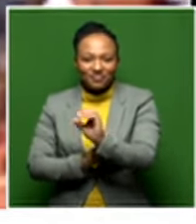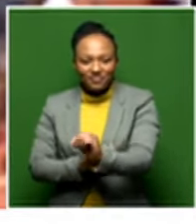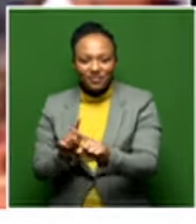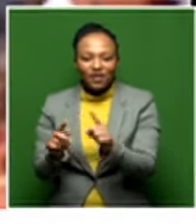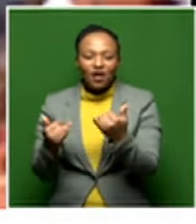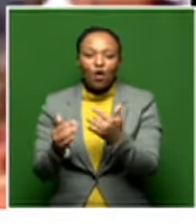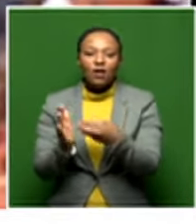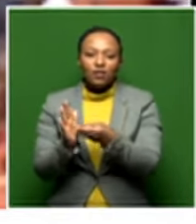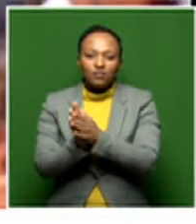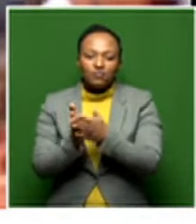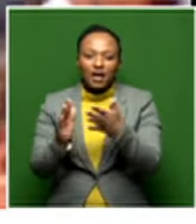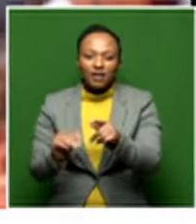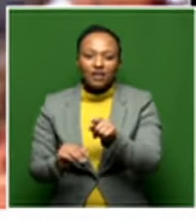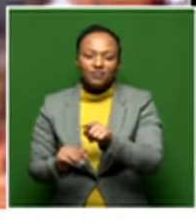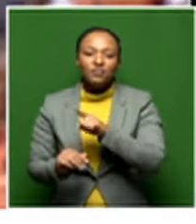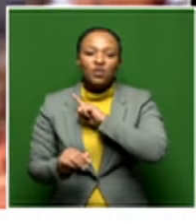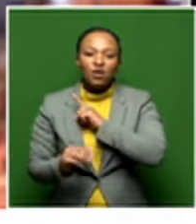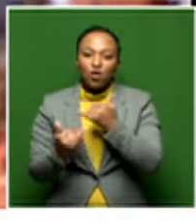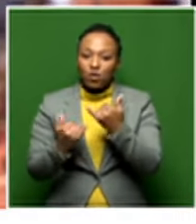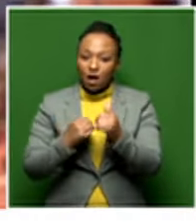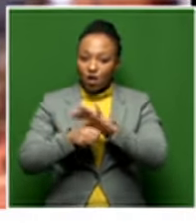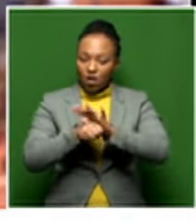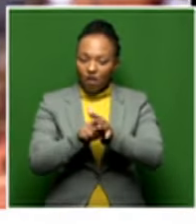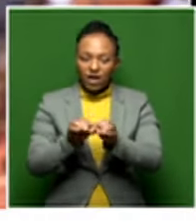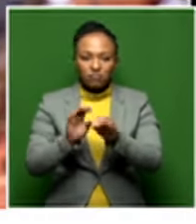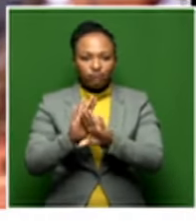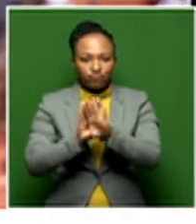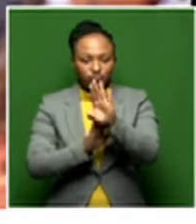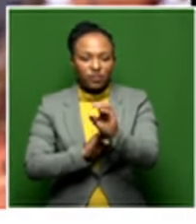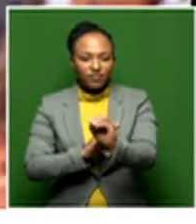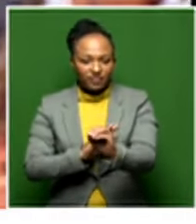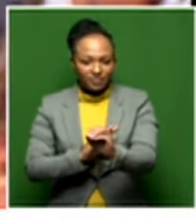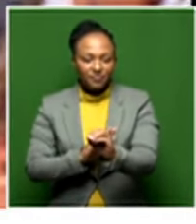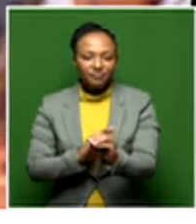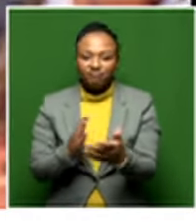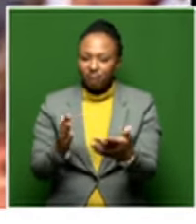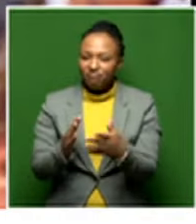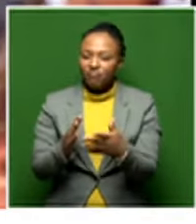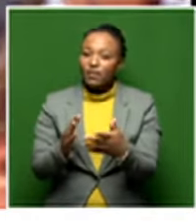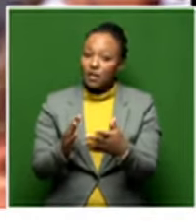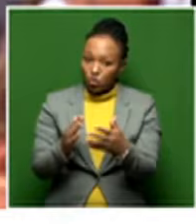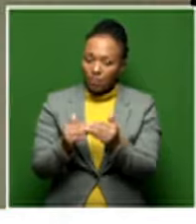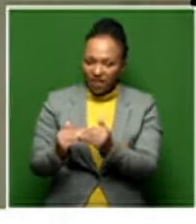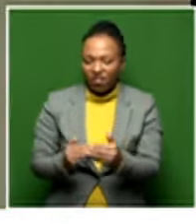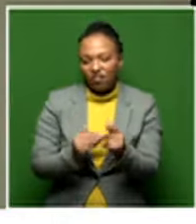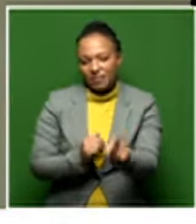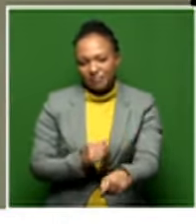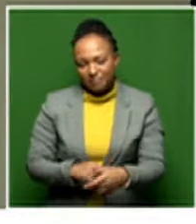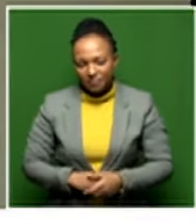are recorded. So COVID-19 seems to be on an upward trend lately, and we have to take note of